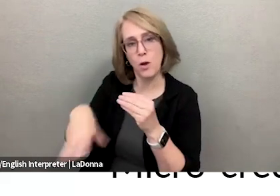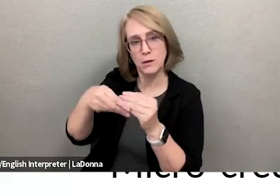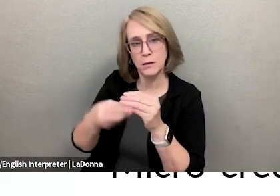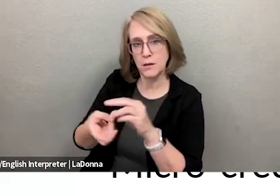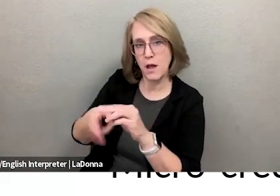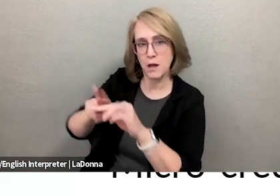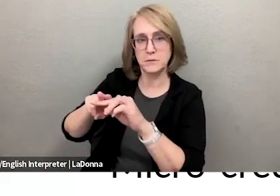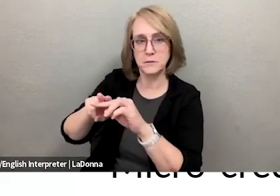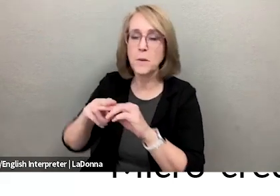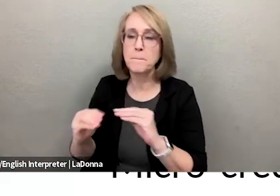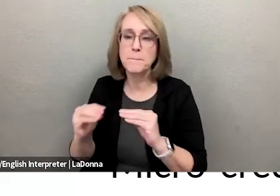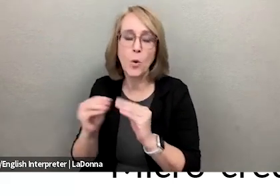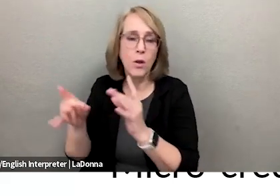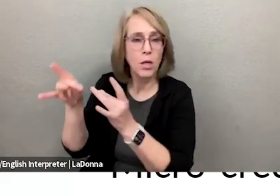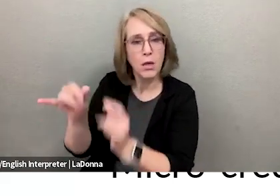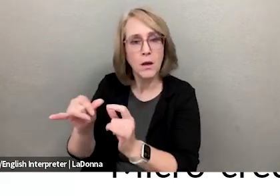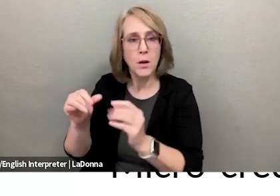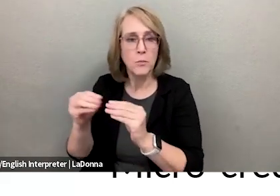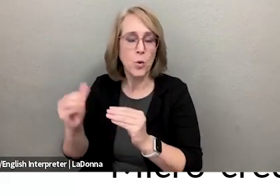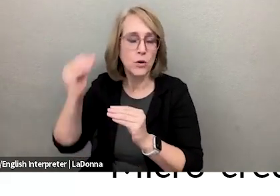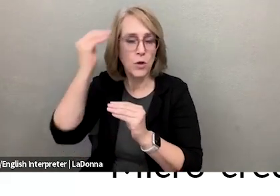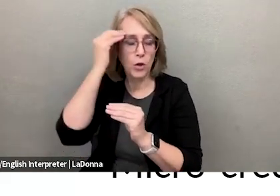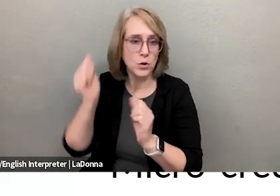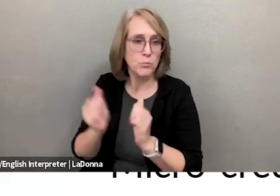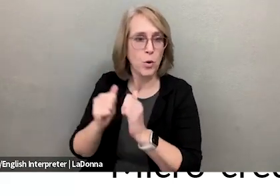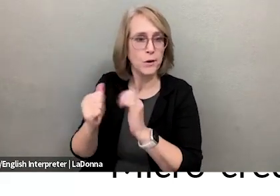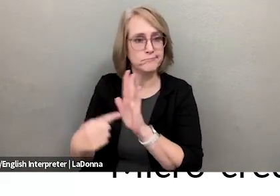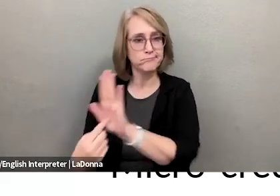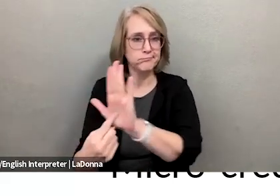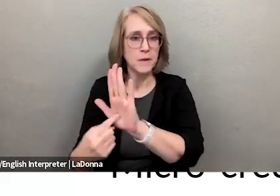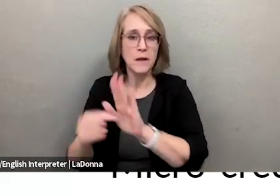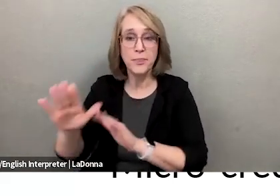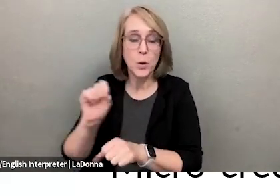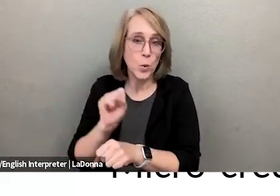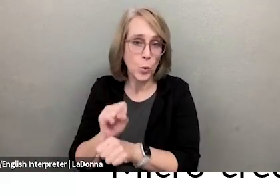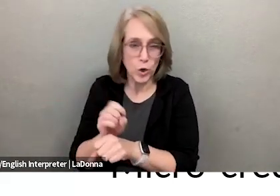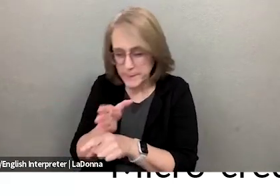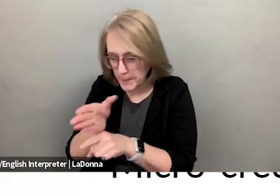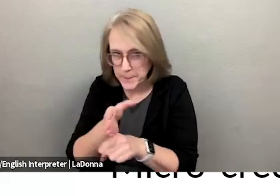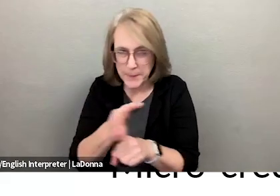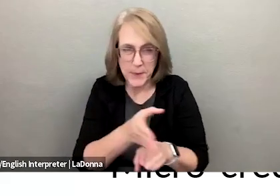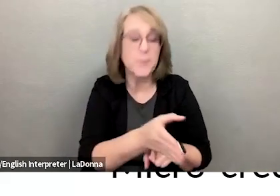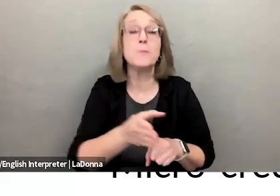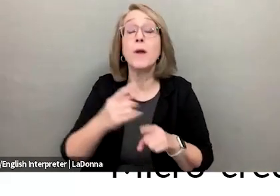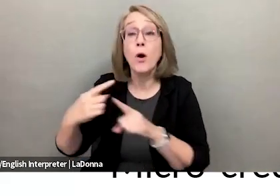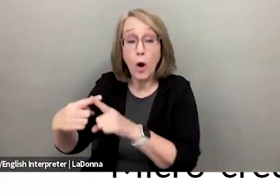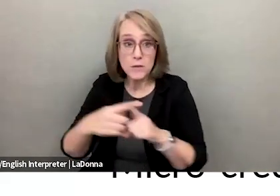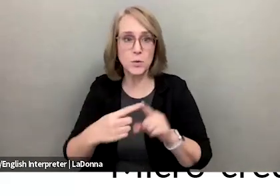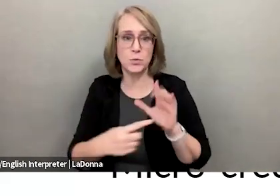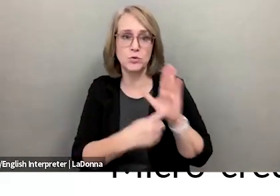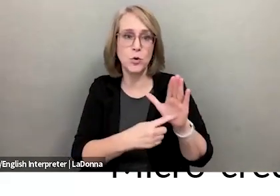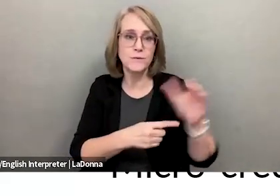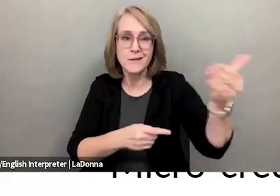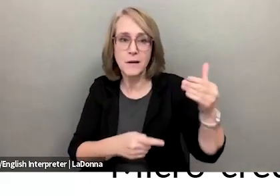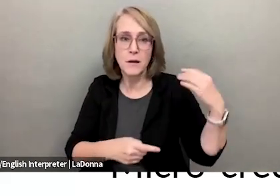to become more efficient in the type of work that they want to do. And then it also is going to tell their employer or